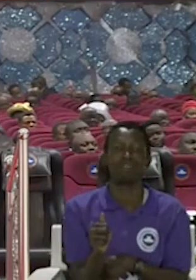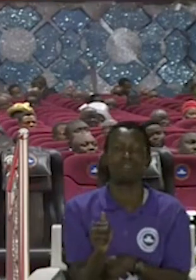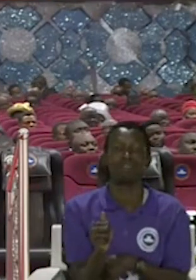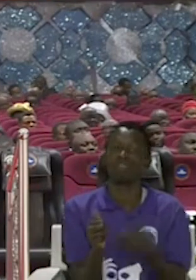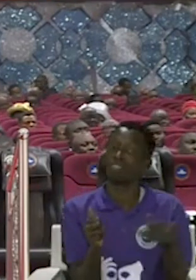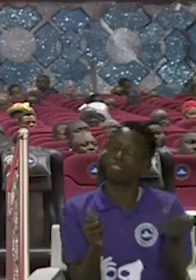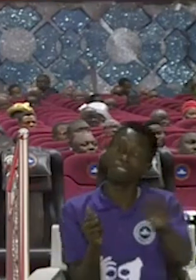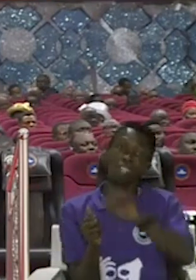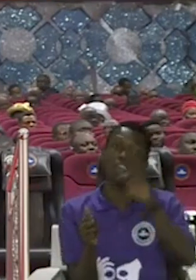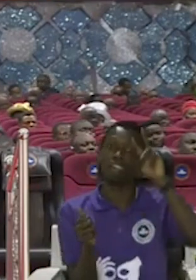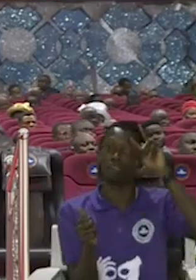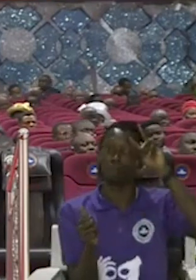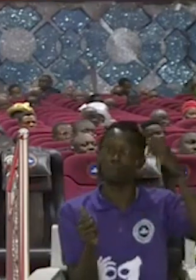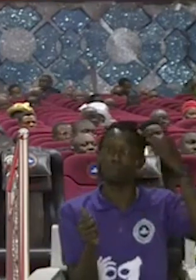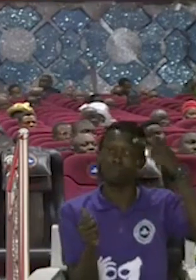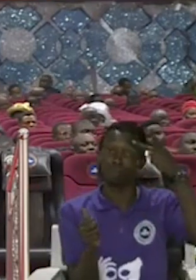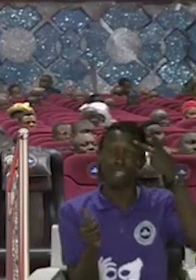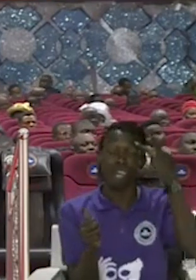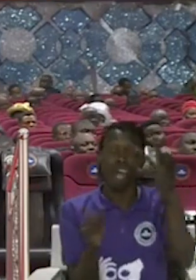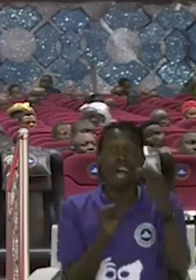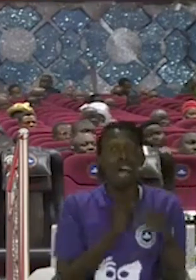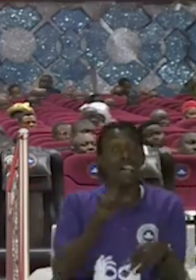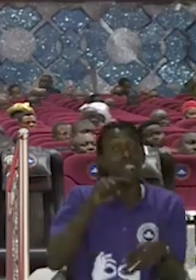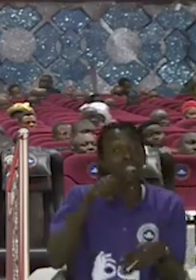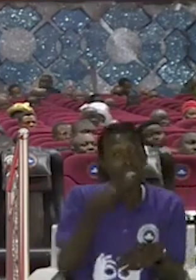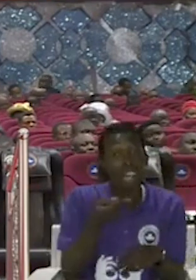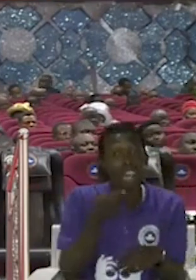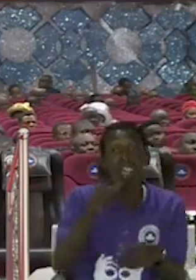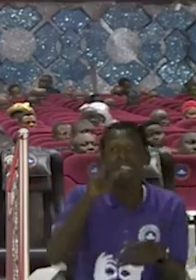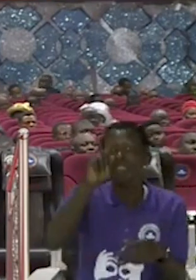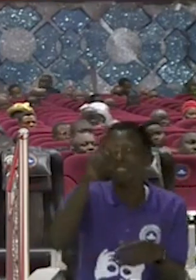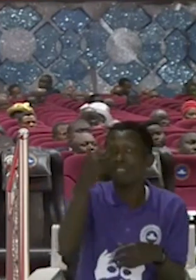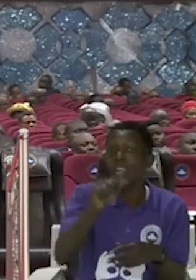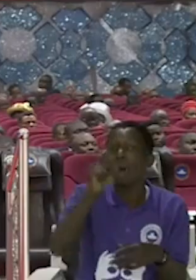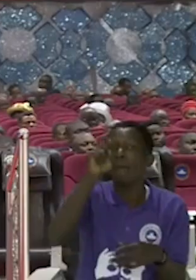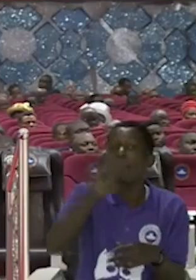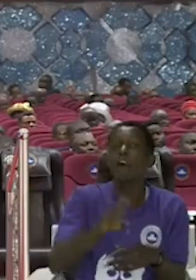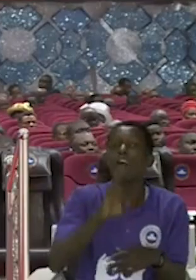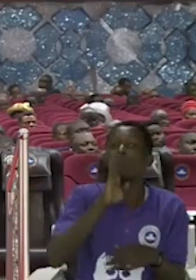I said tithe should be minimum. It should be for